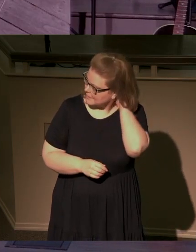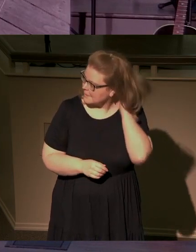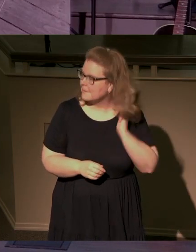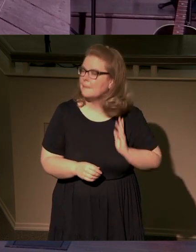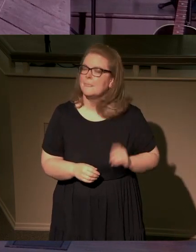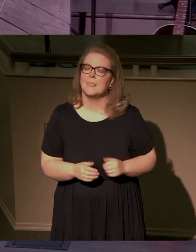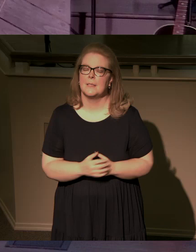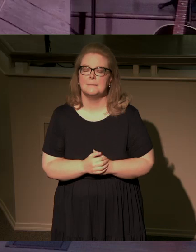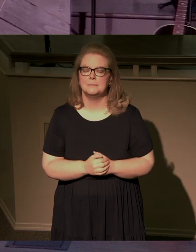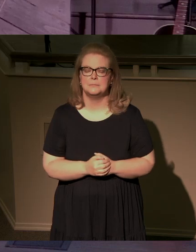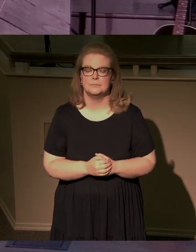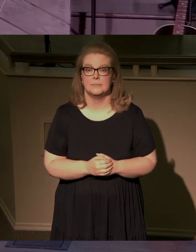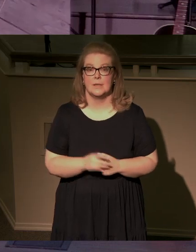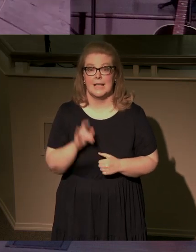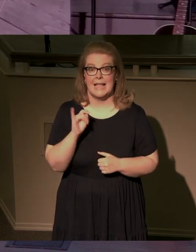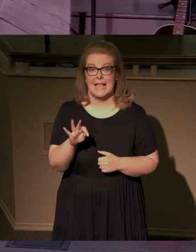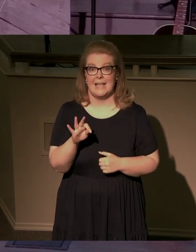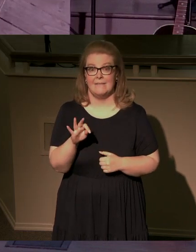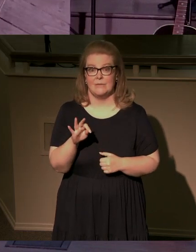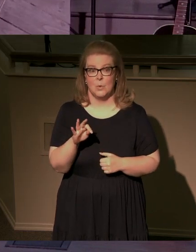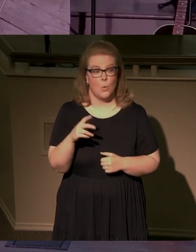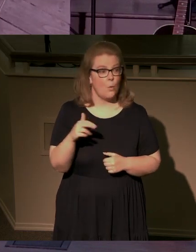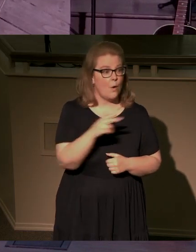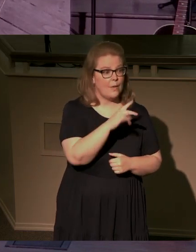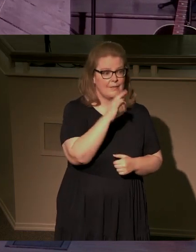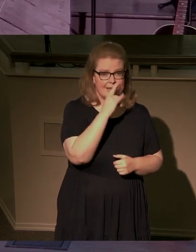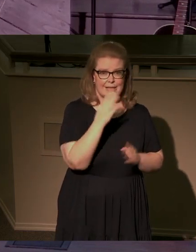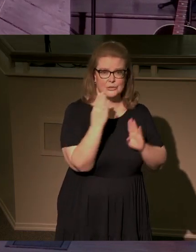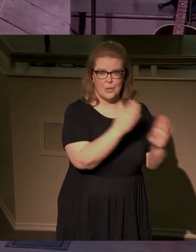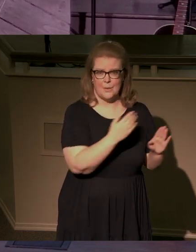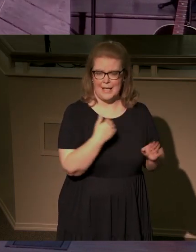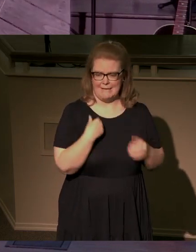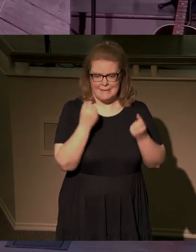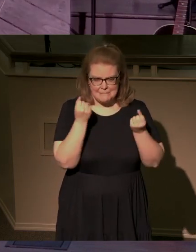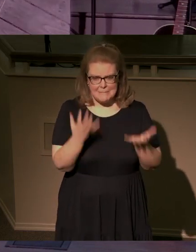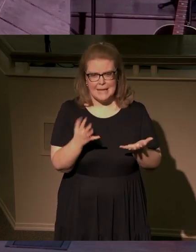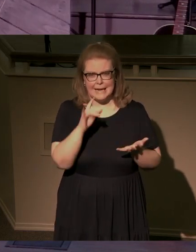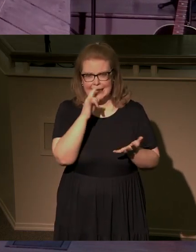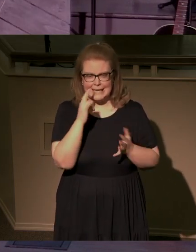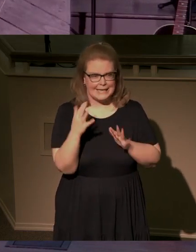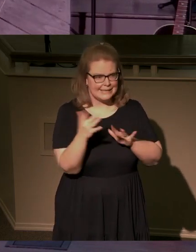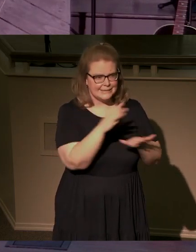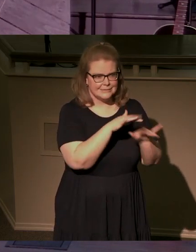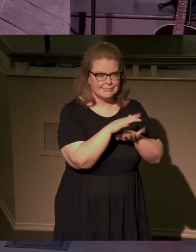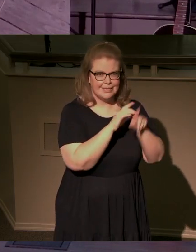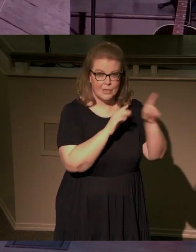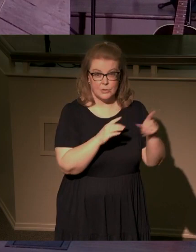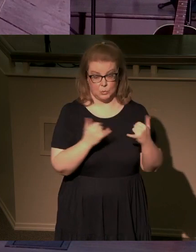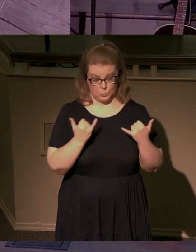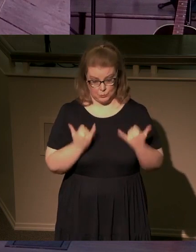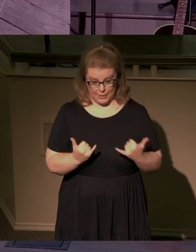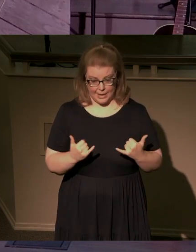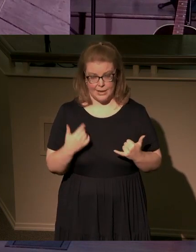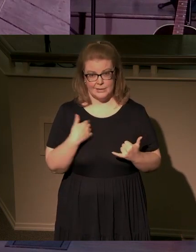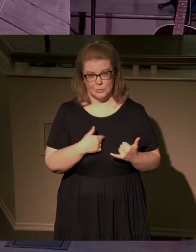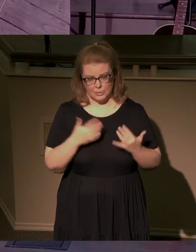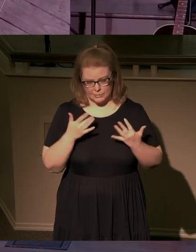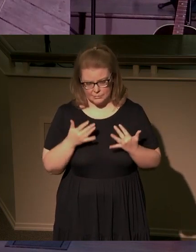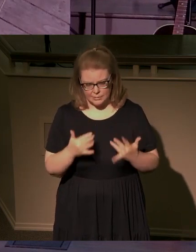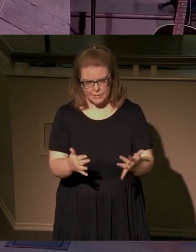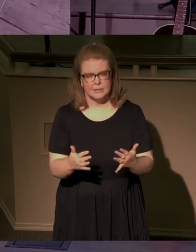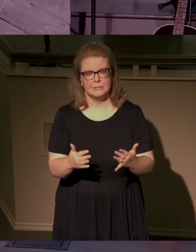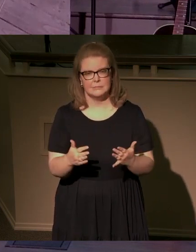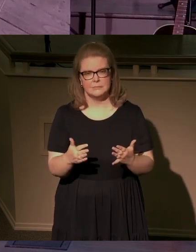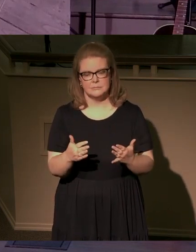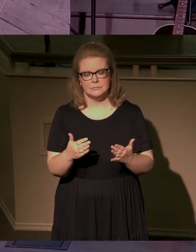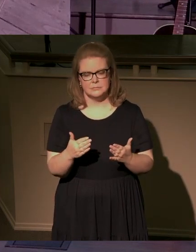of kiddos. If you walk down the kids' hall, we've got a big bunch of kiddos. And so today, and as we move through these next series